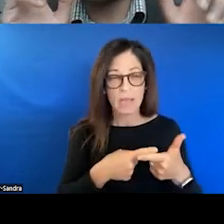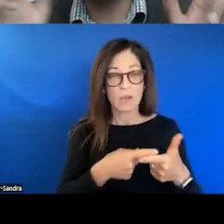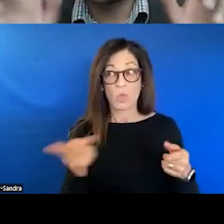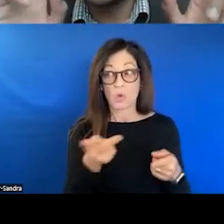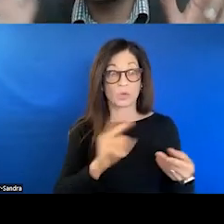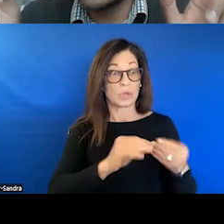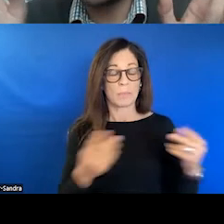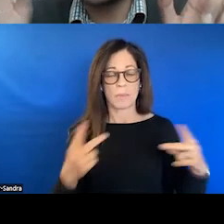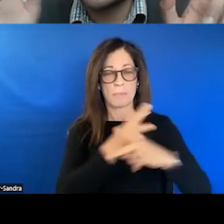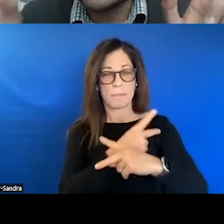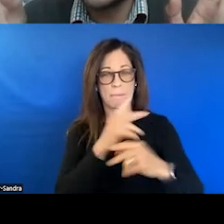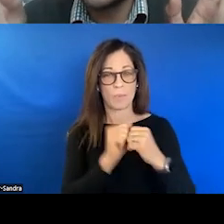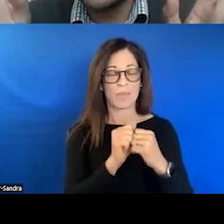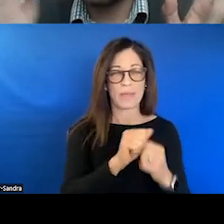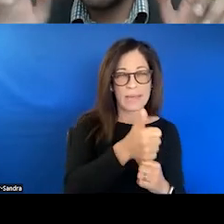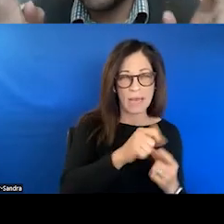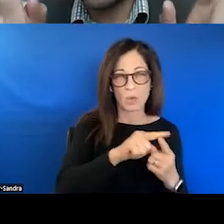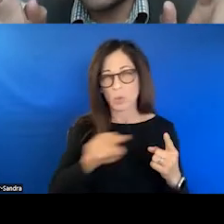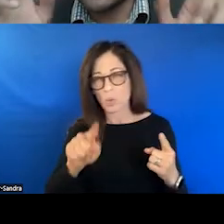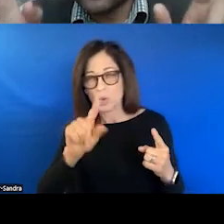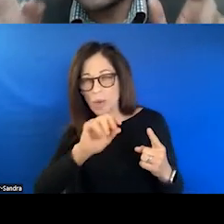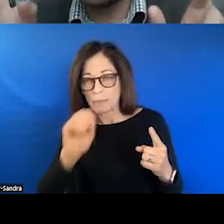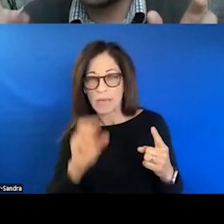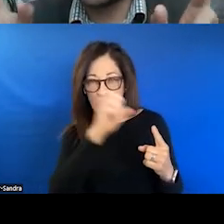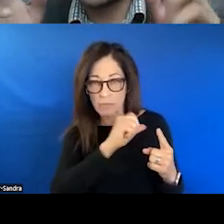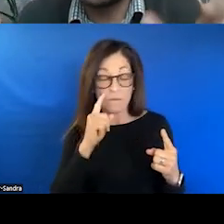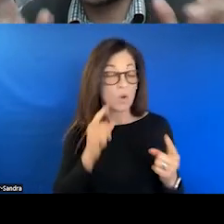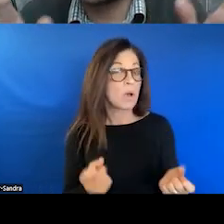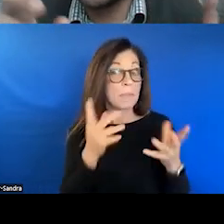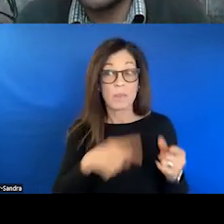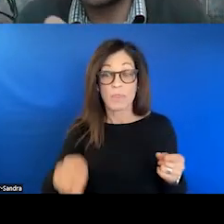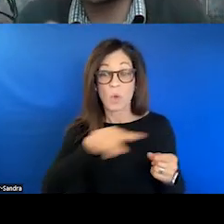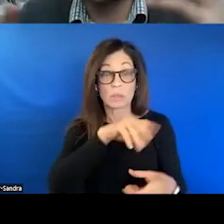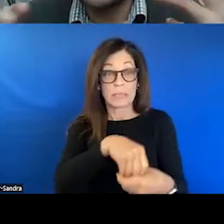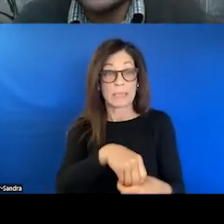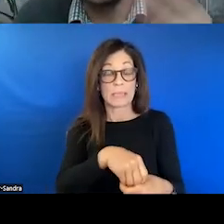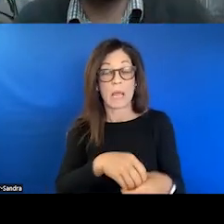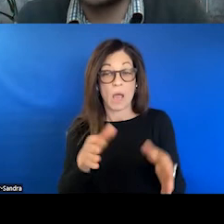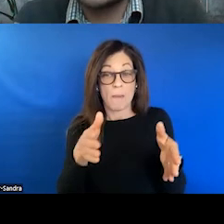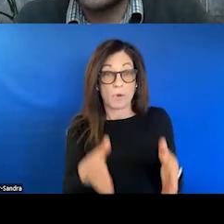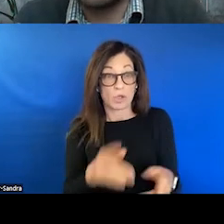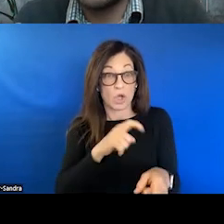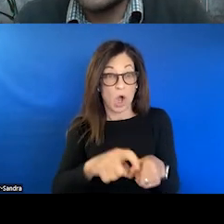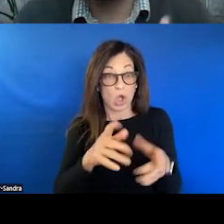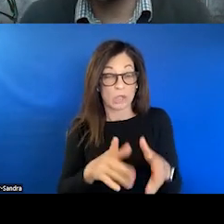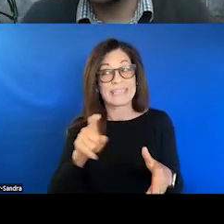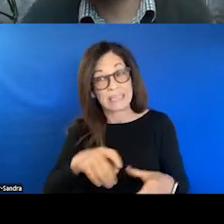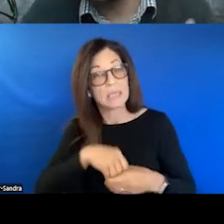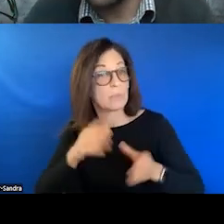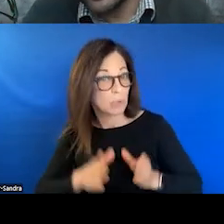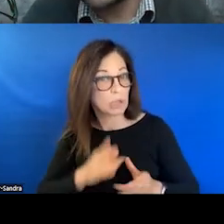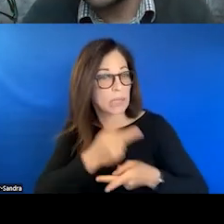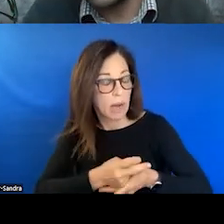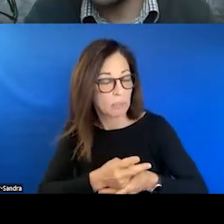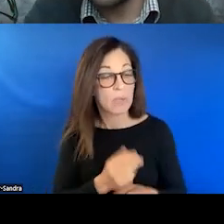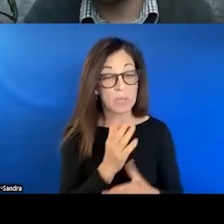with a 10 to 20% estimate for how many of those in-person callers would need in-person care. And so some of